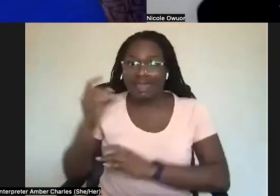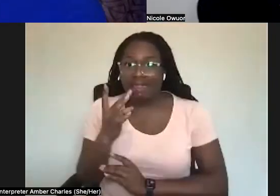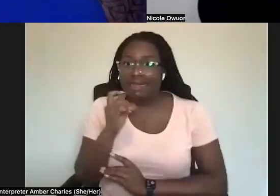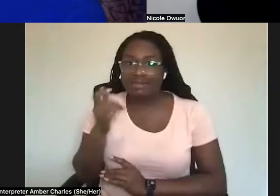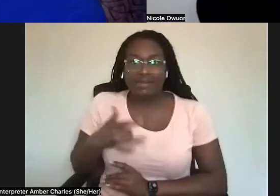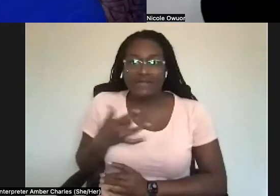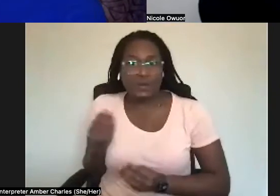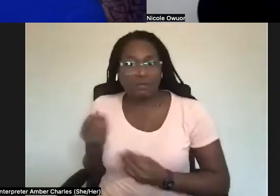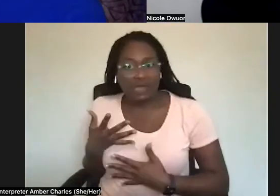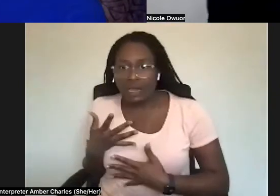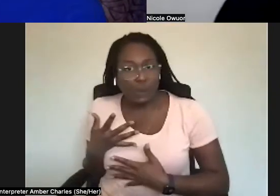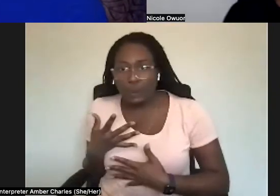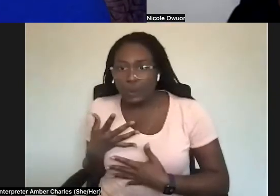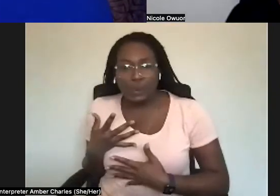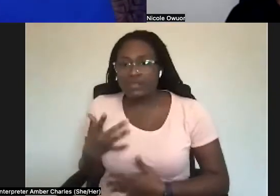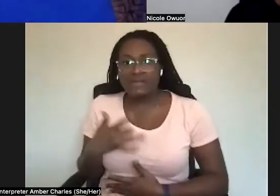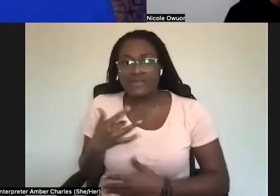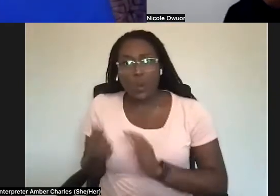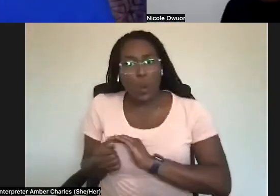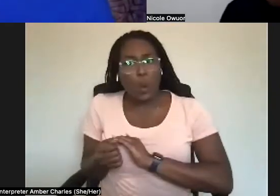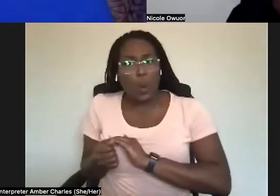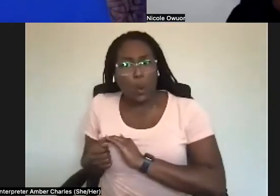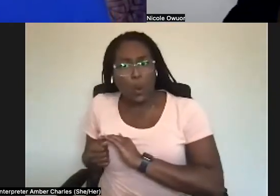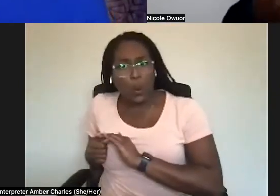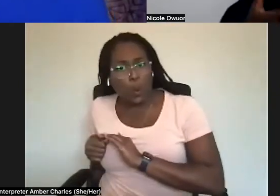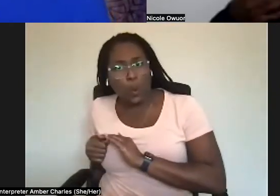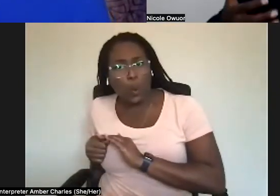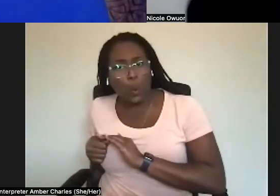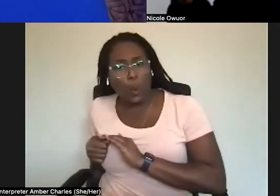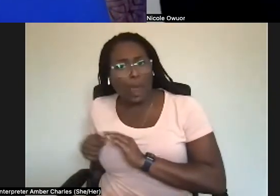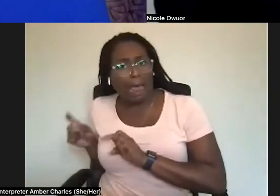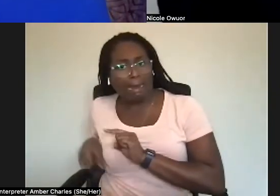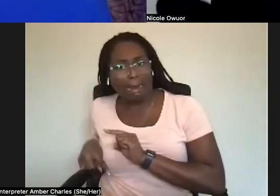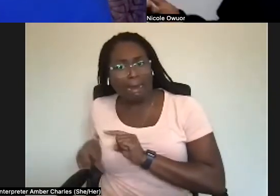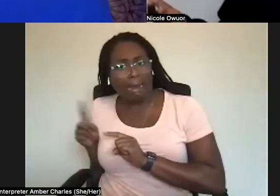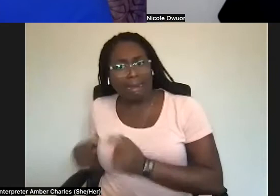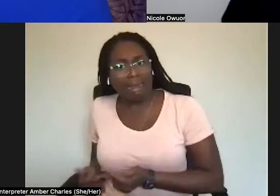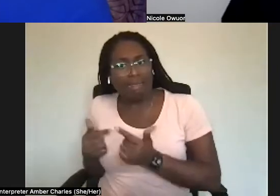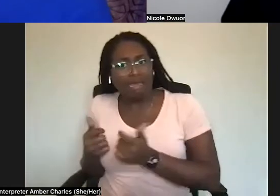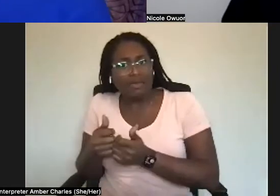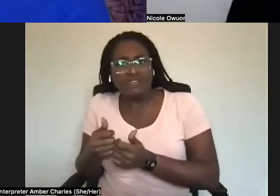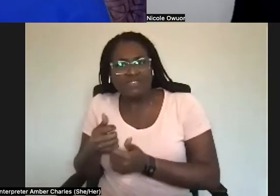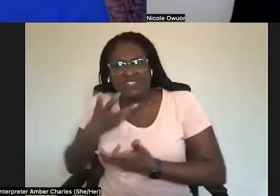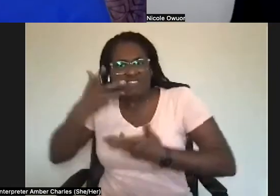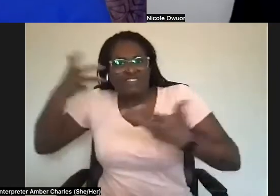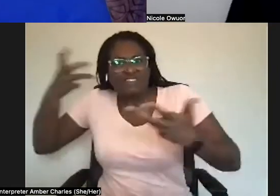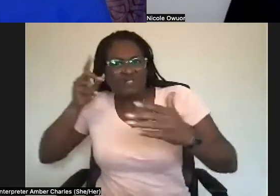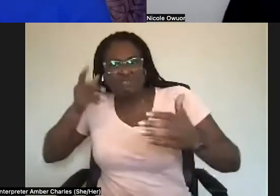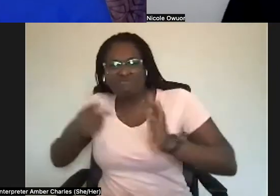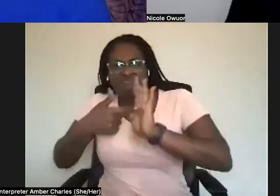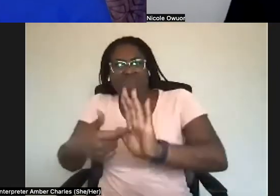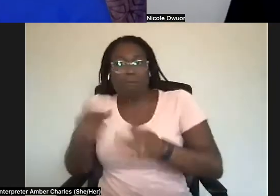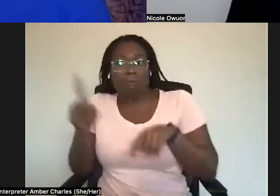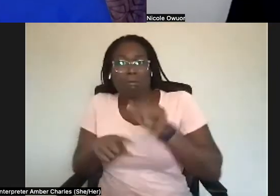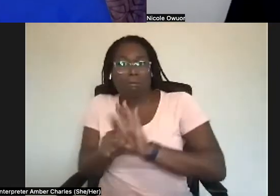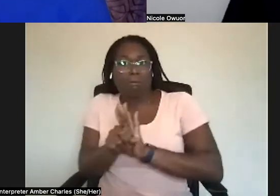and that sense of like hiddenness of, I can't just live out loud this way. And one